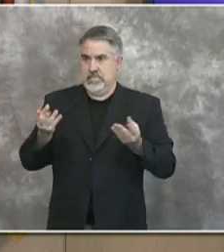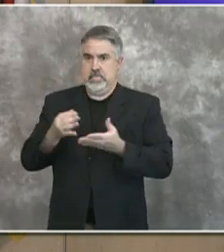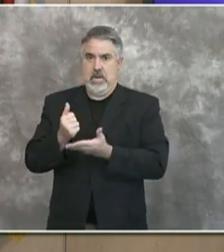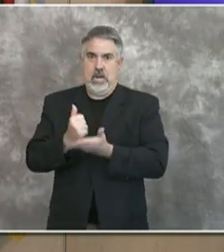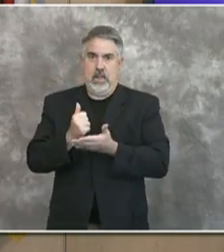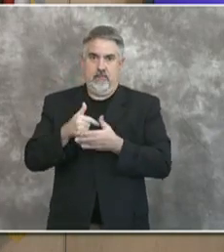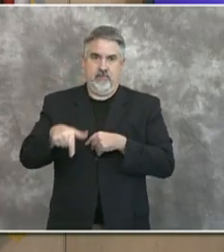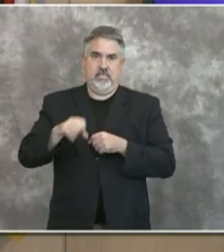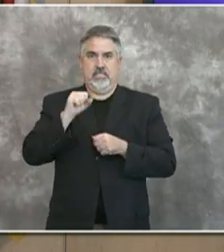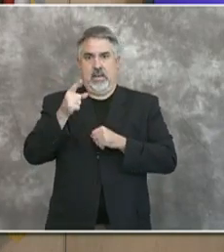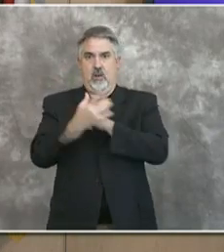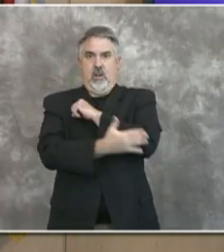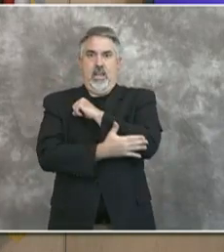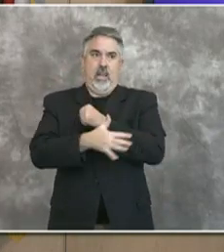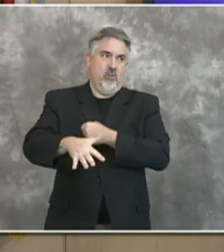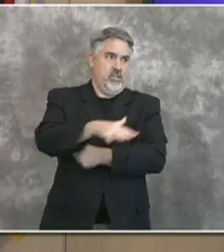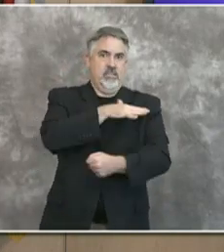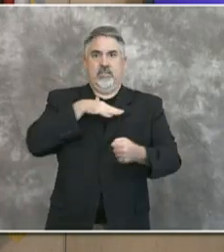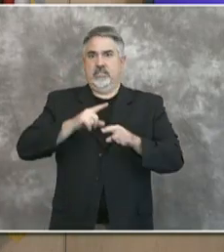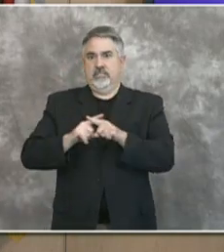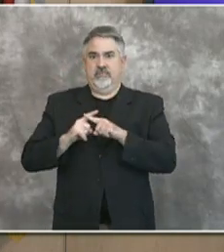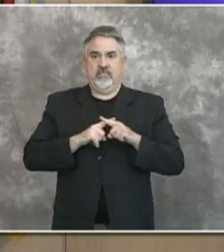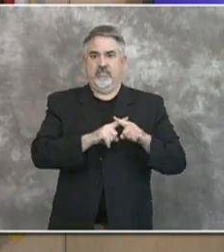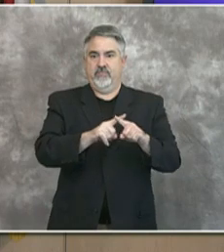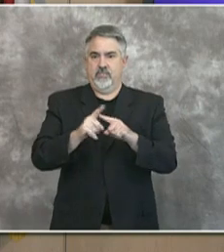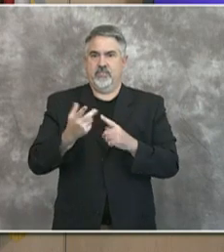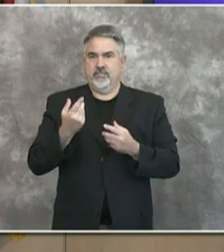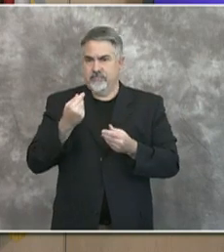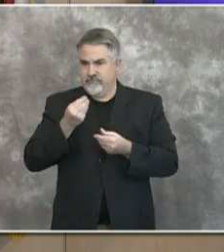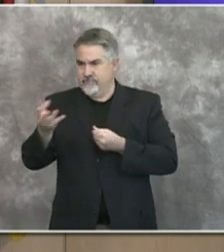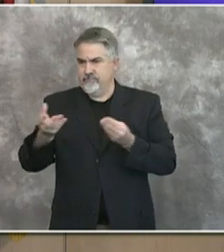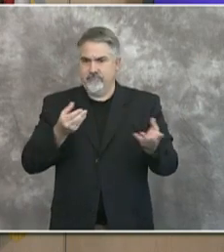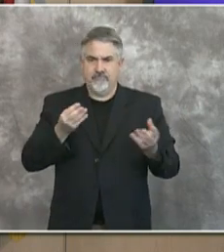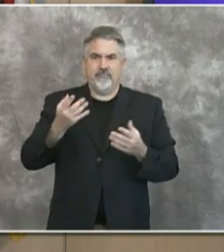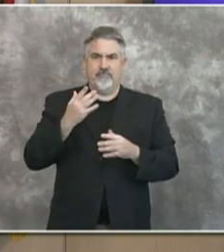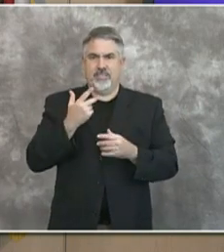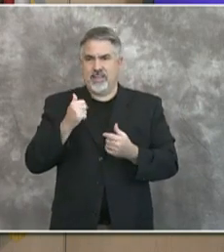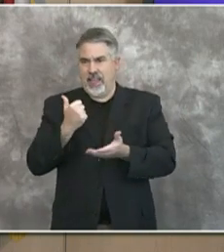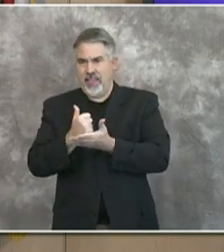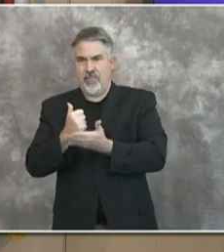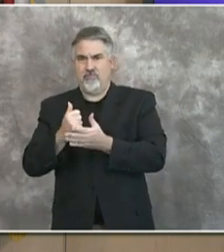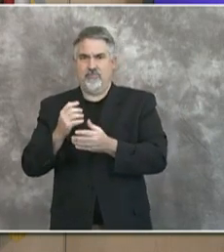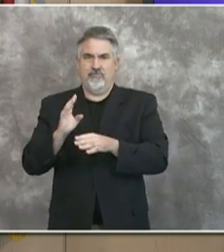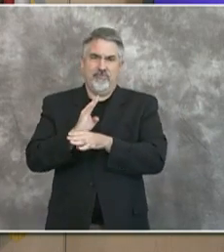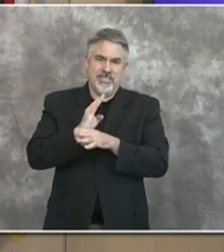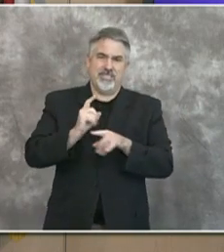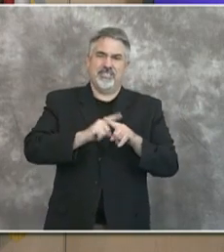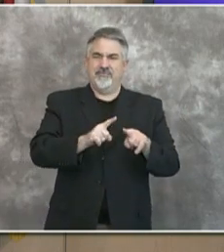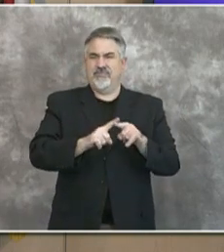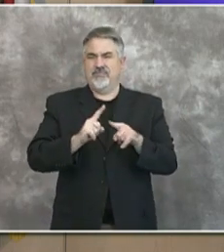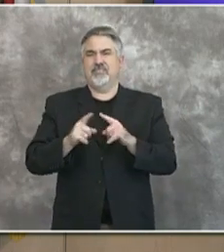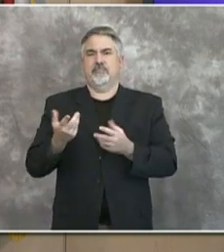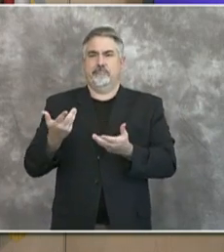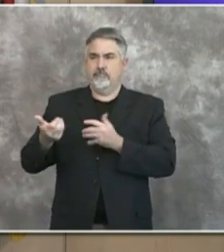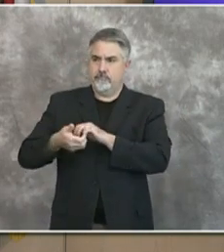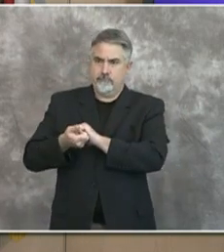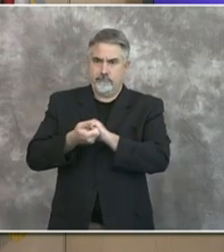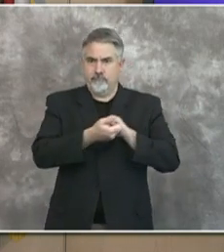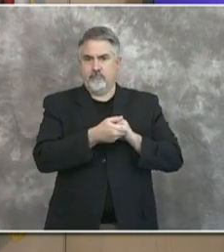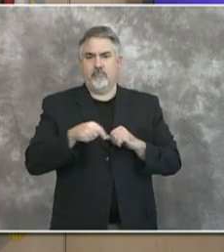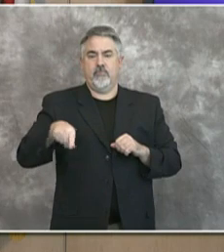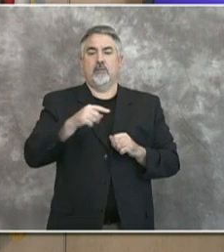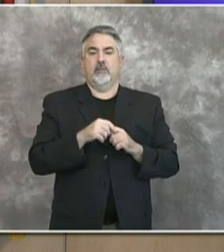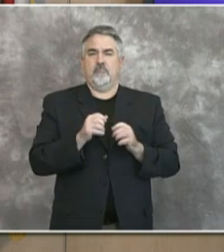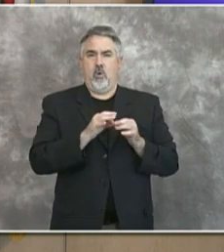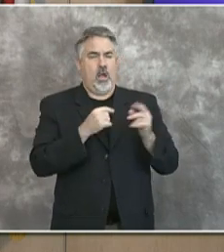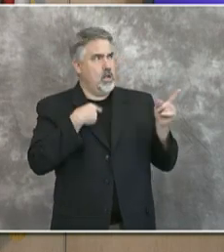region respond to the challenges in front of us. We continue to work with the federal authorities and administration to fully understand the